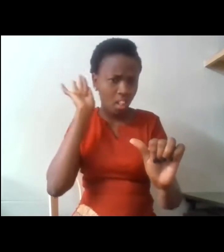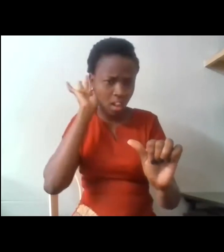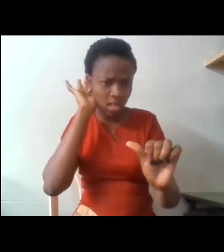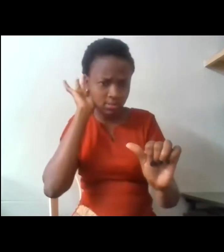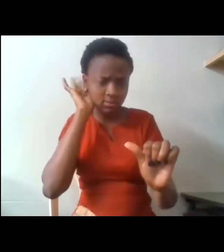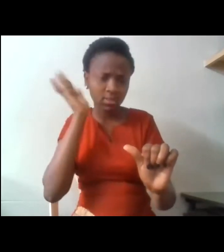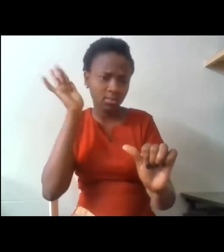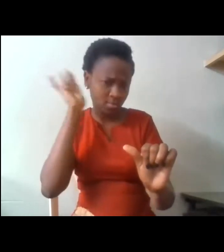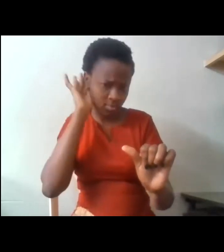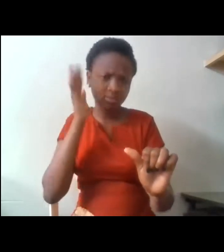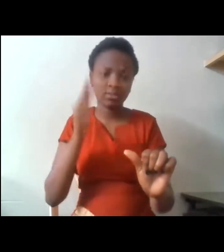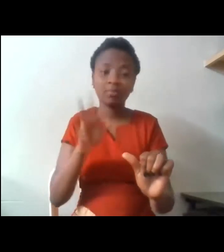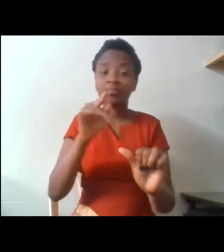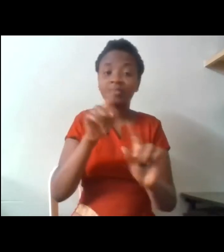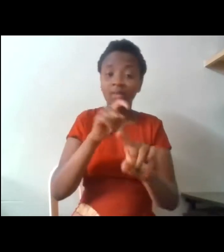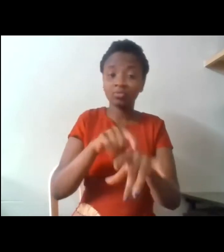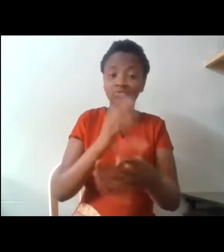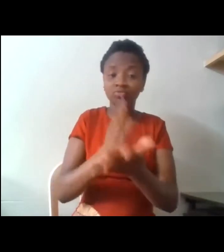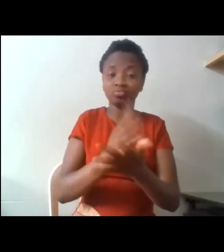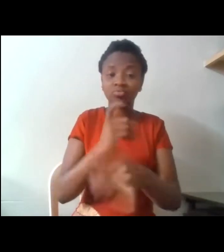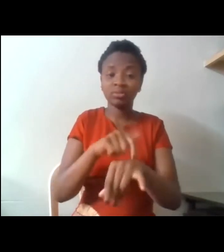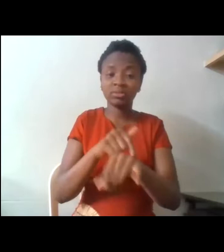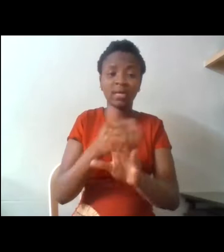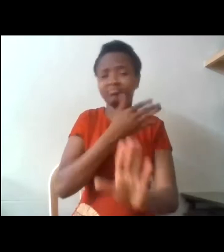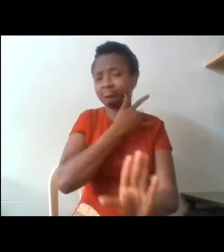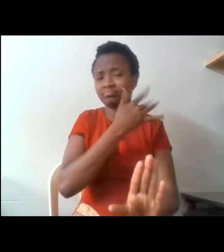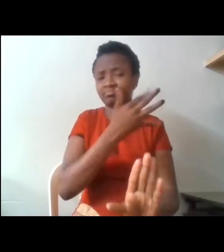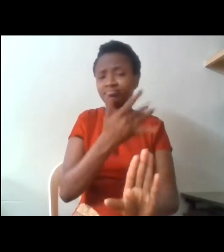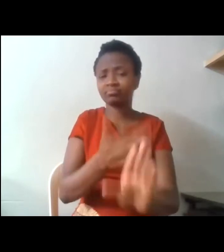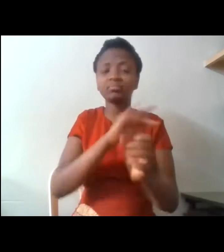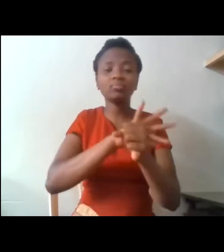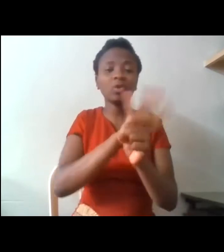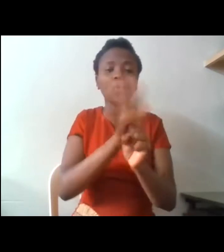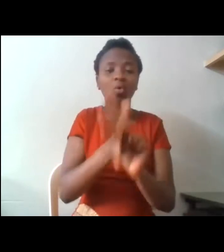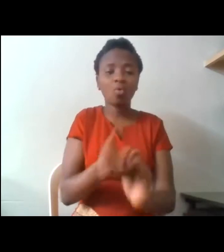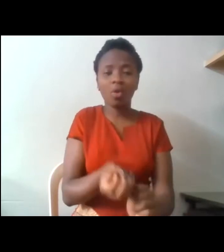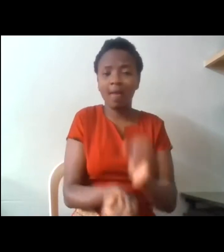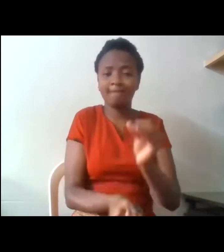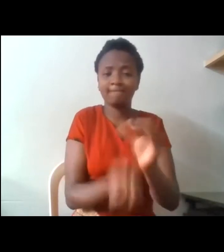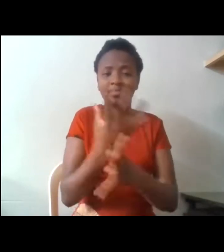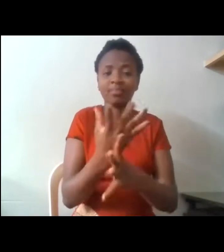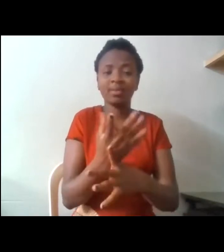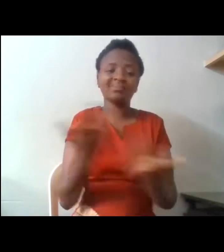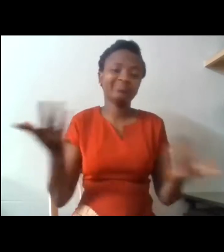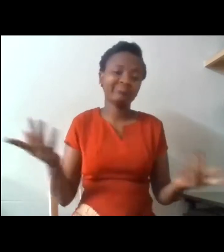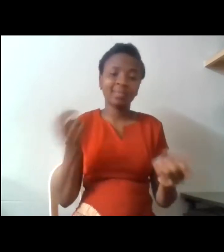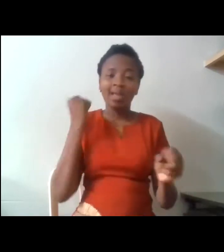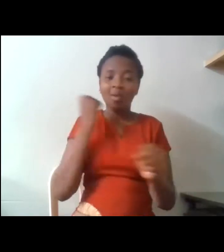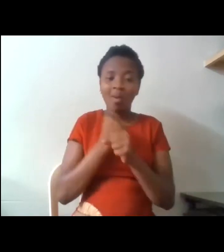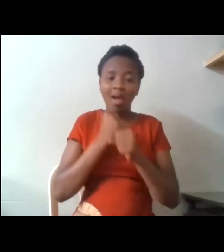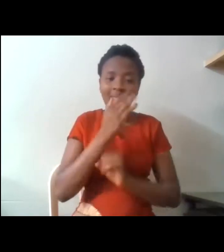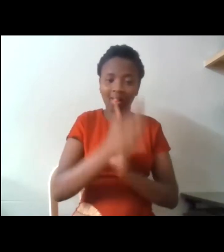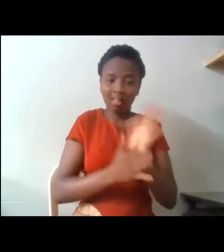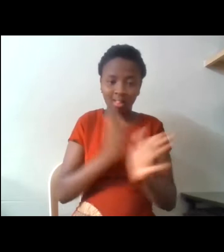the outset of the pandemic that much of the work for 2020 that had been planned with